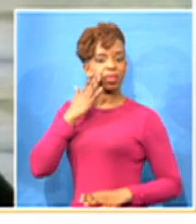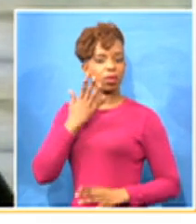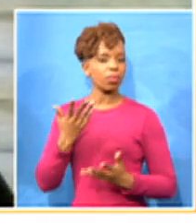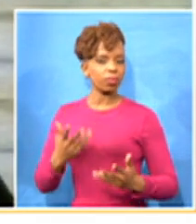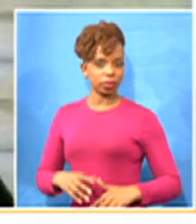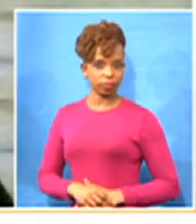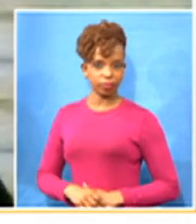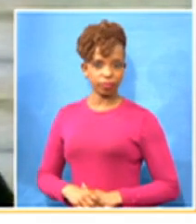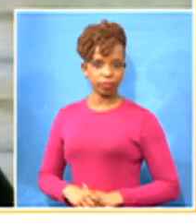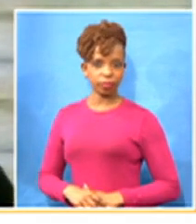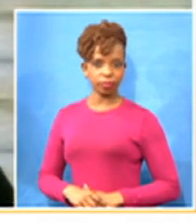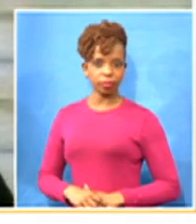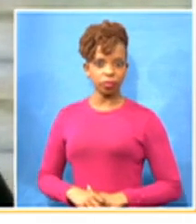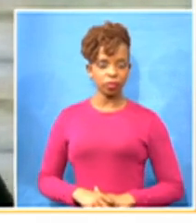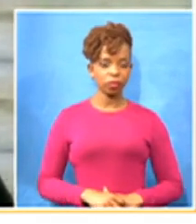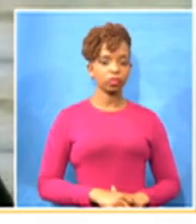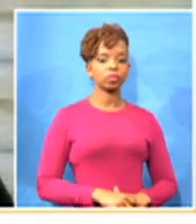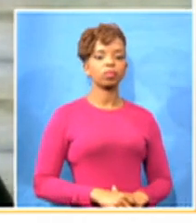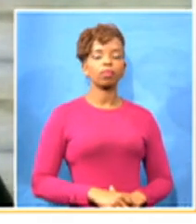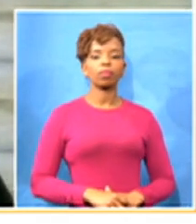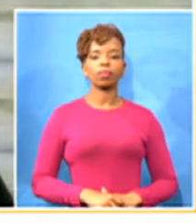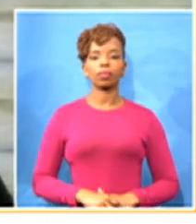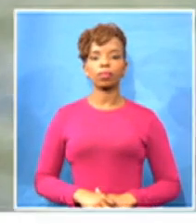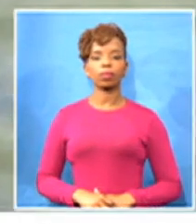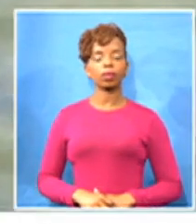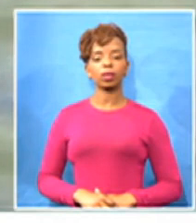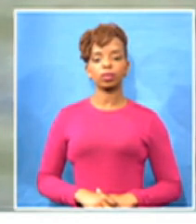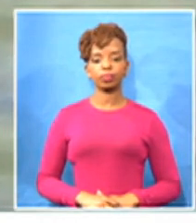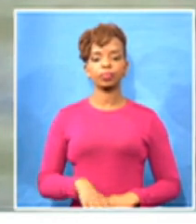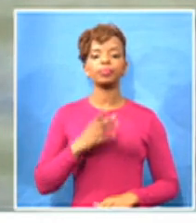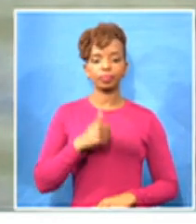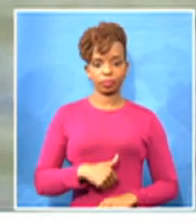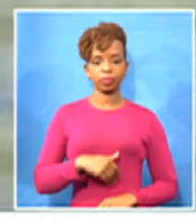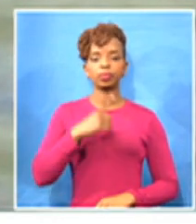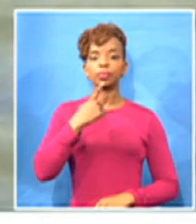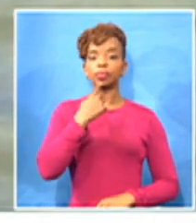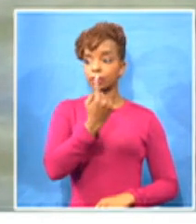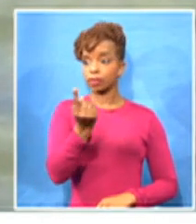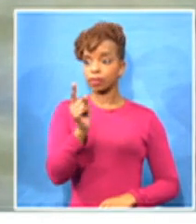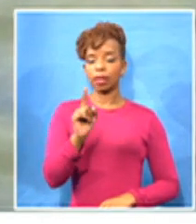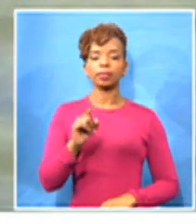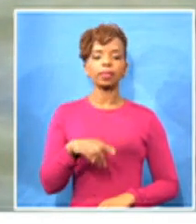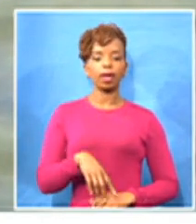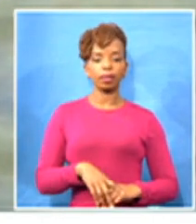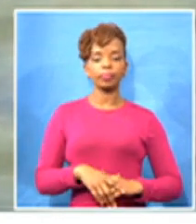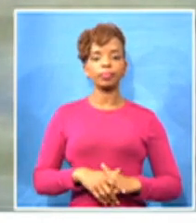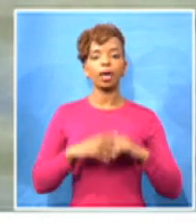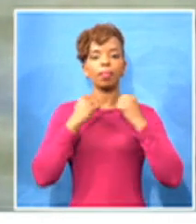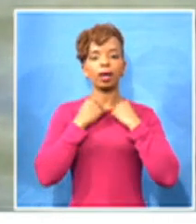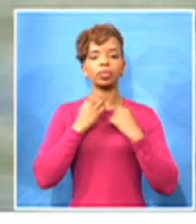No. So my message to parents who have abstained from vaccination,